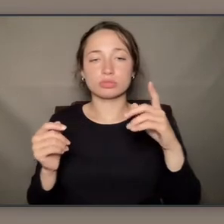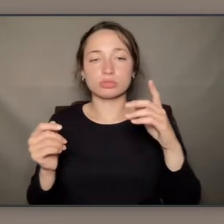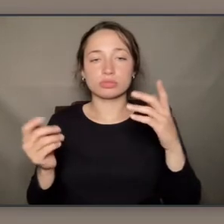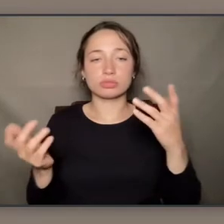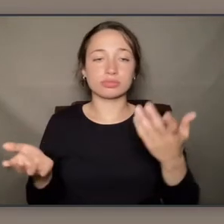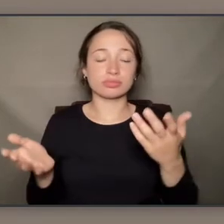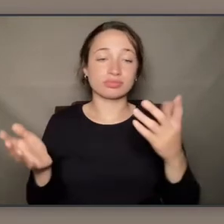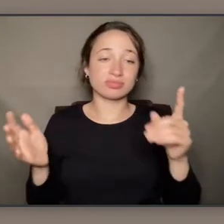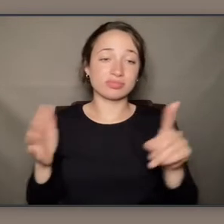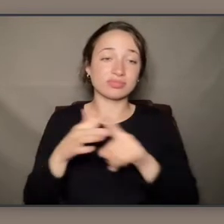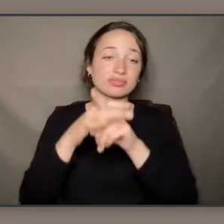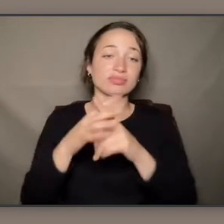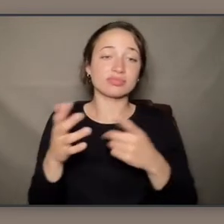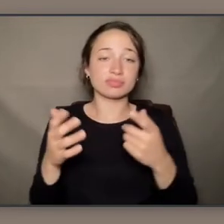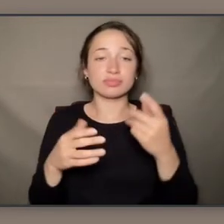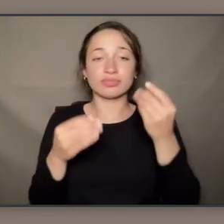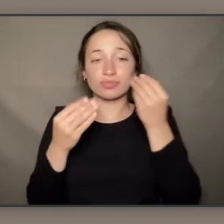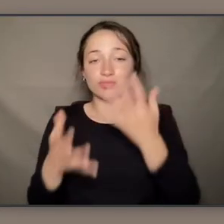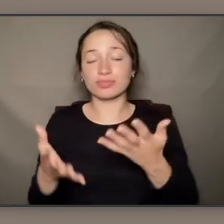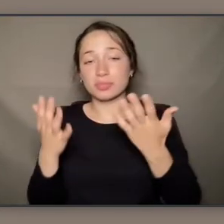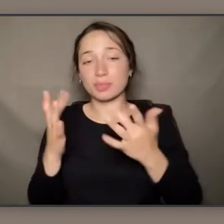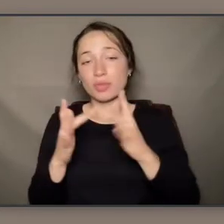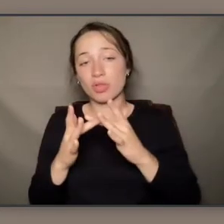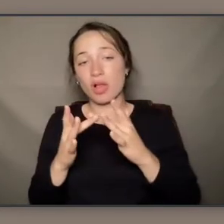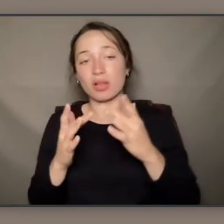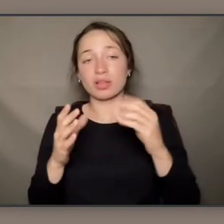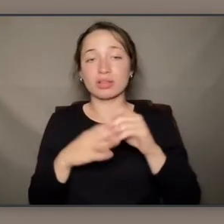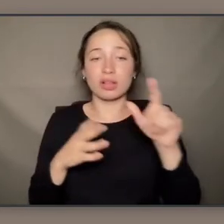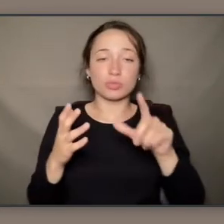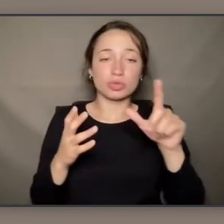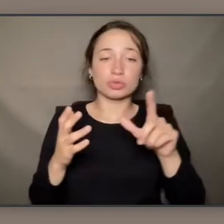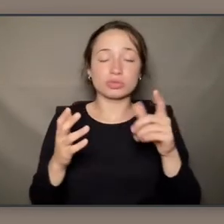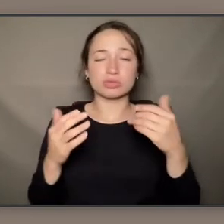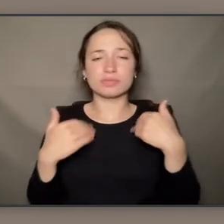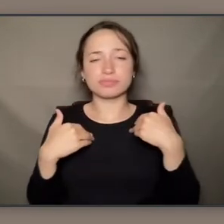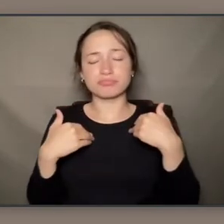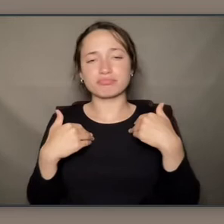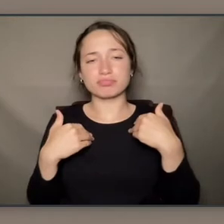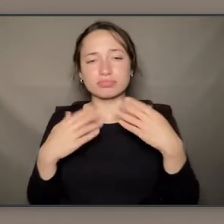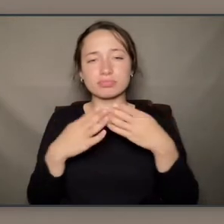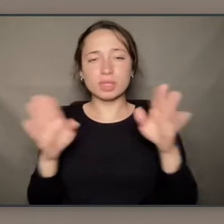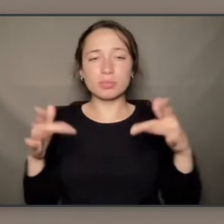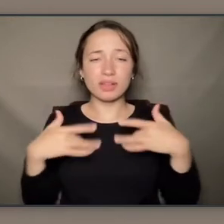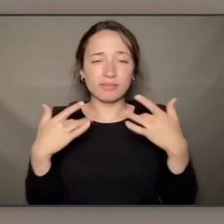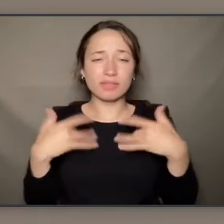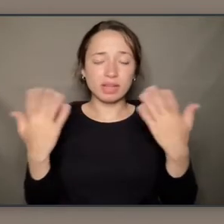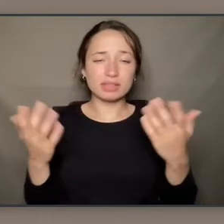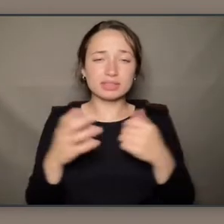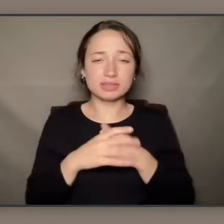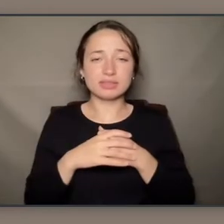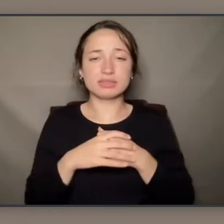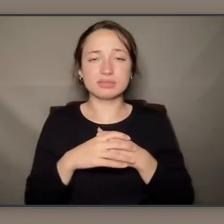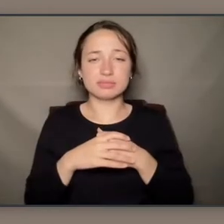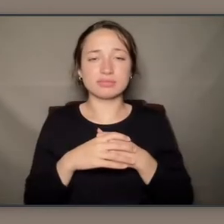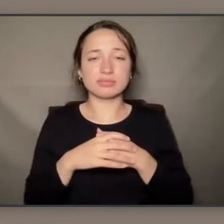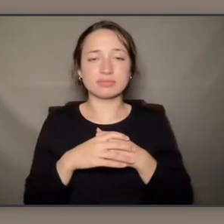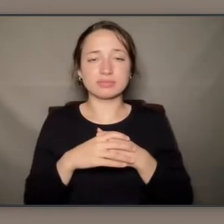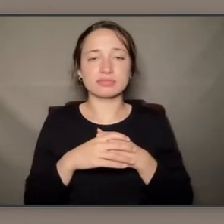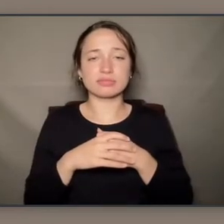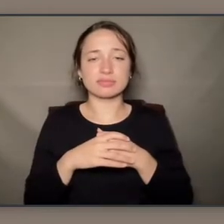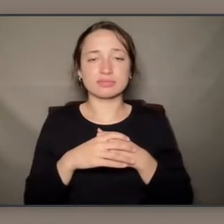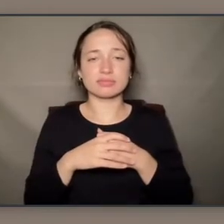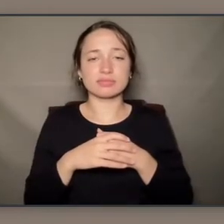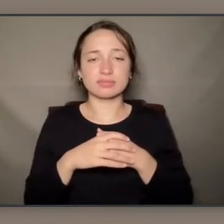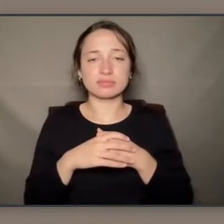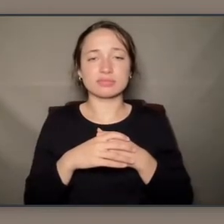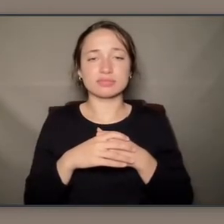are numerous sources of information, whether they're online or in libraries. There are